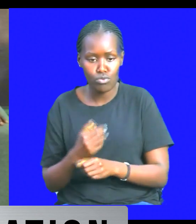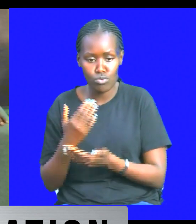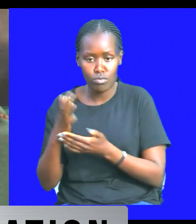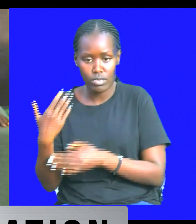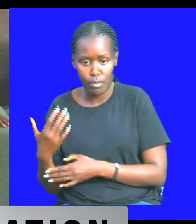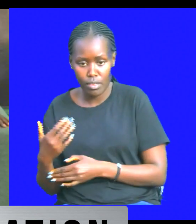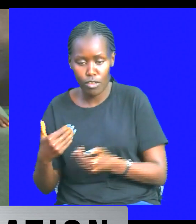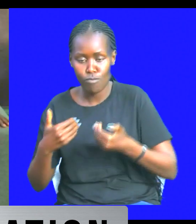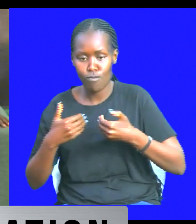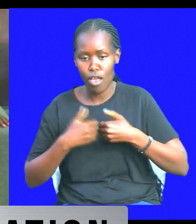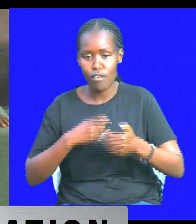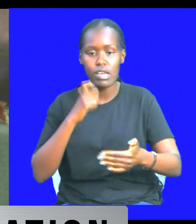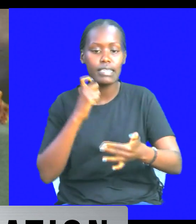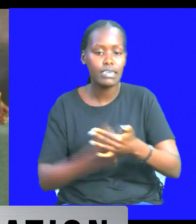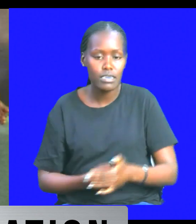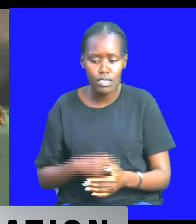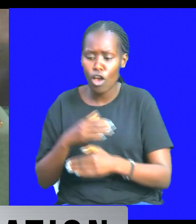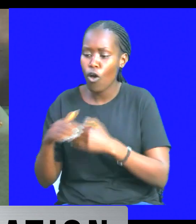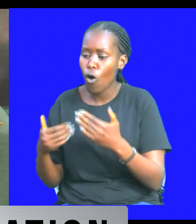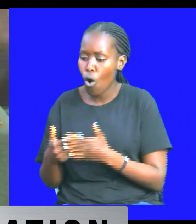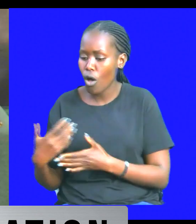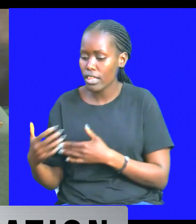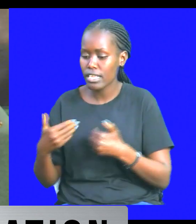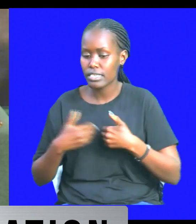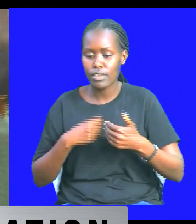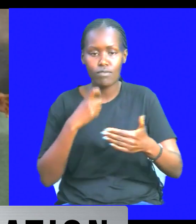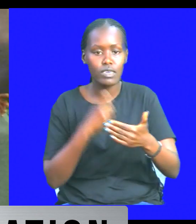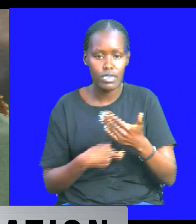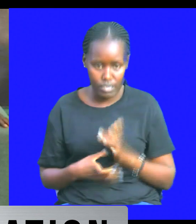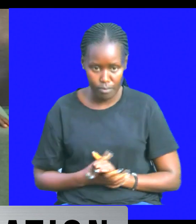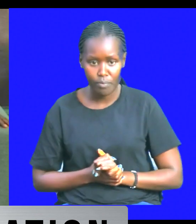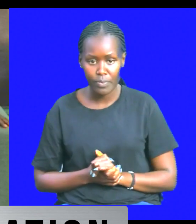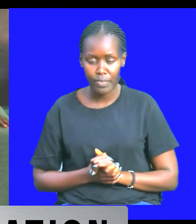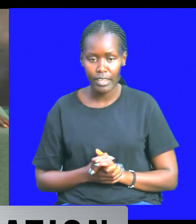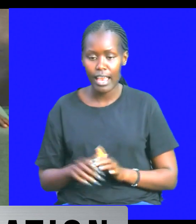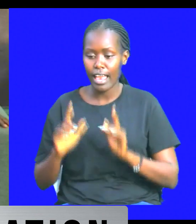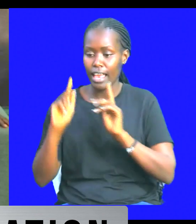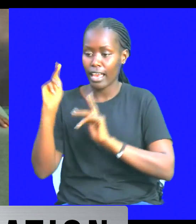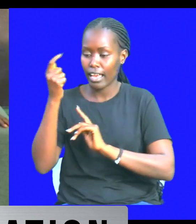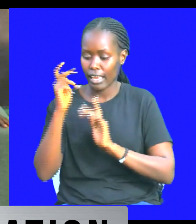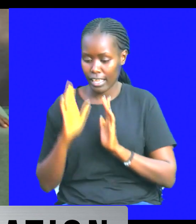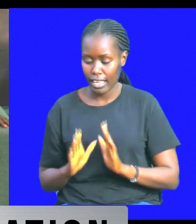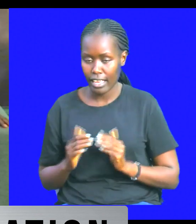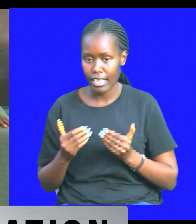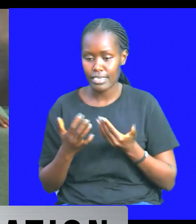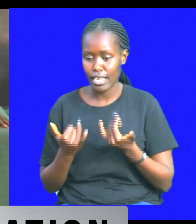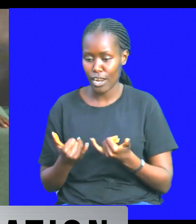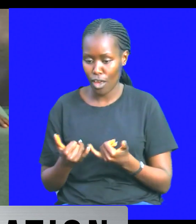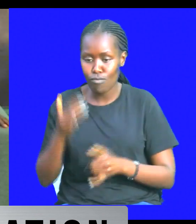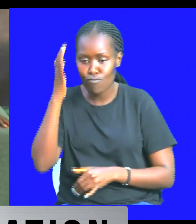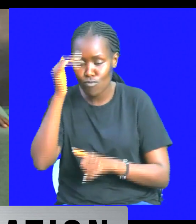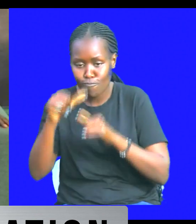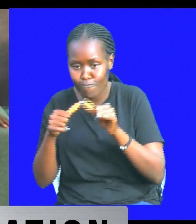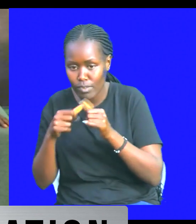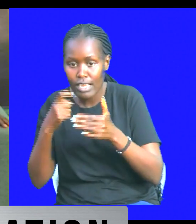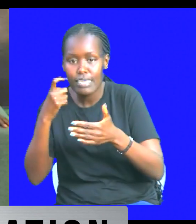there's tax. So Kenyans have now begun to be tax aware. And the problem is that, Jonah,